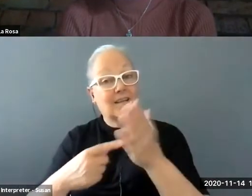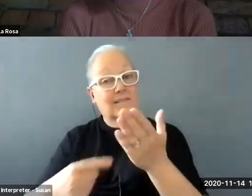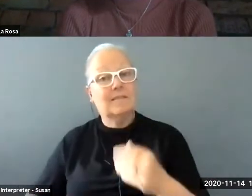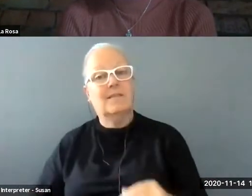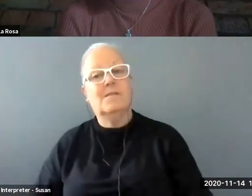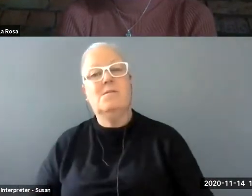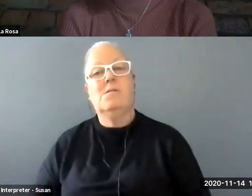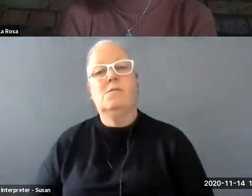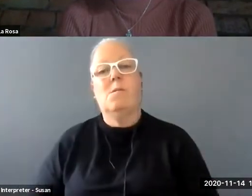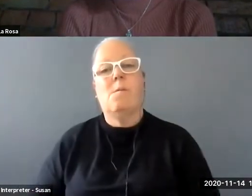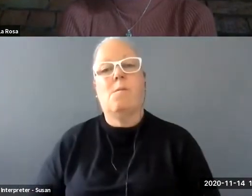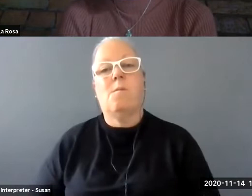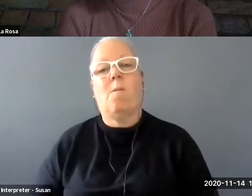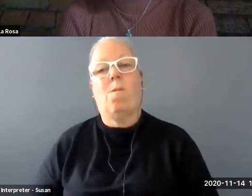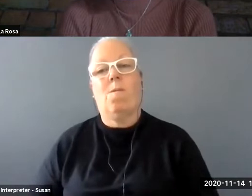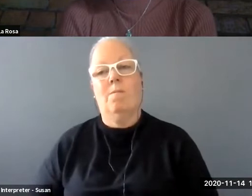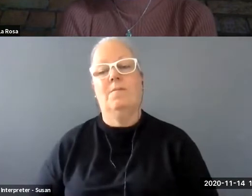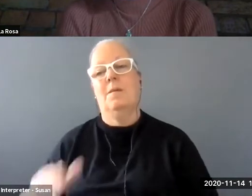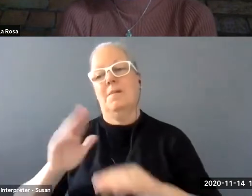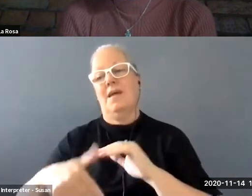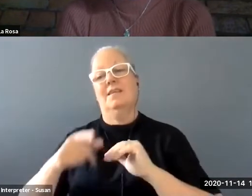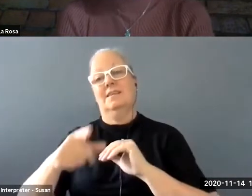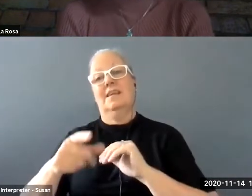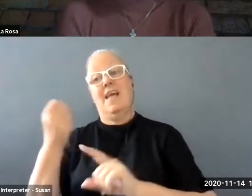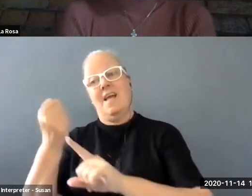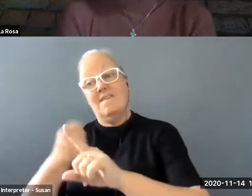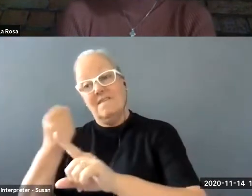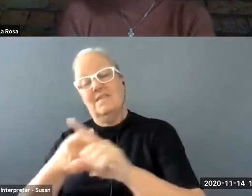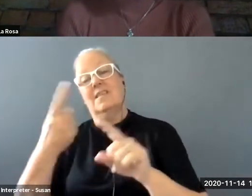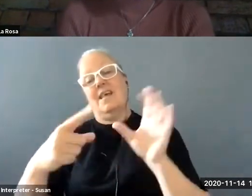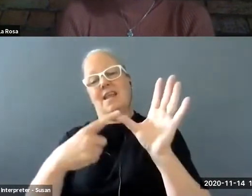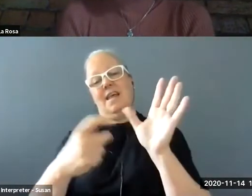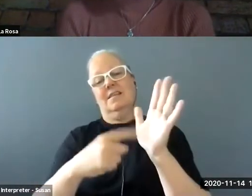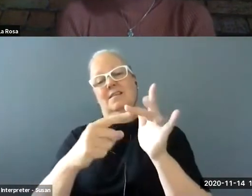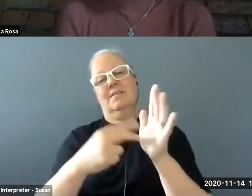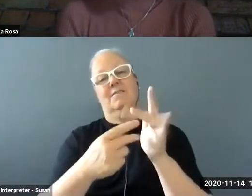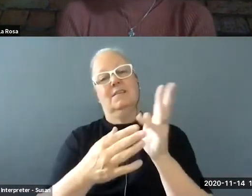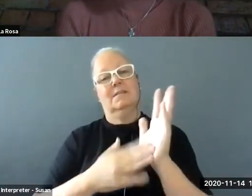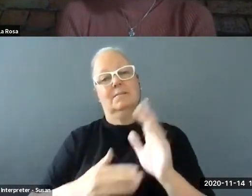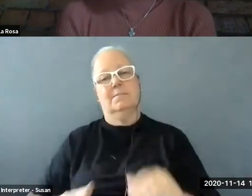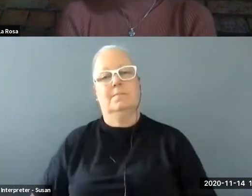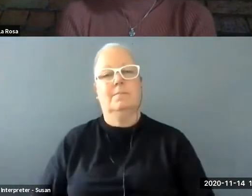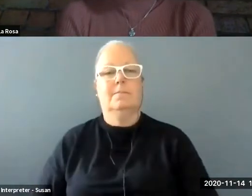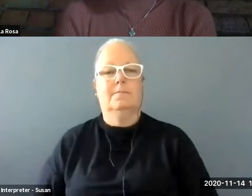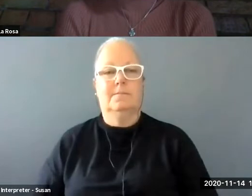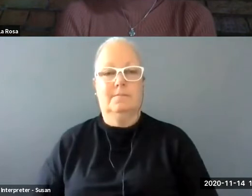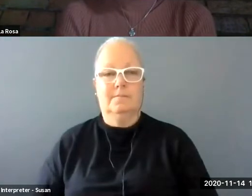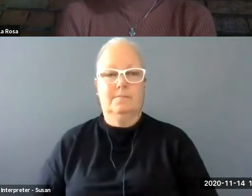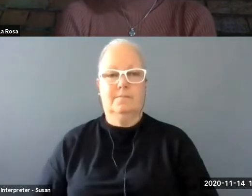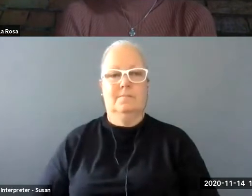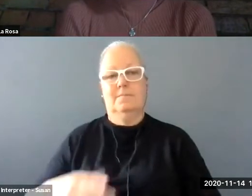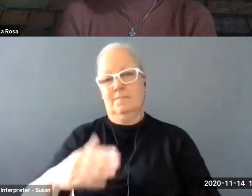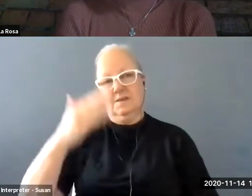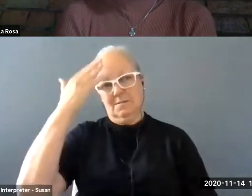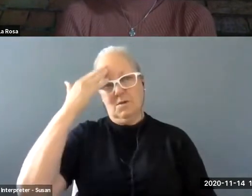what are your thoughts on advocacy, activism? Where do you find yourself? I think the thing about mental health is that